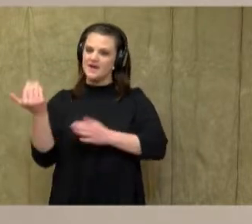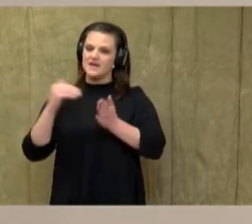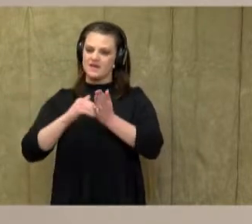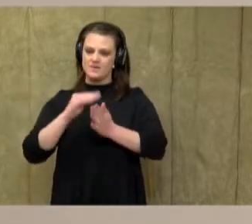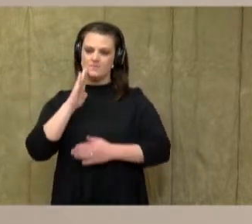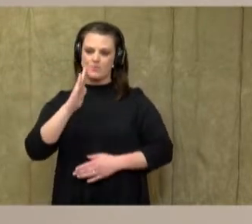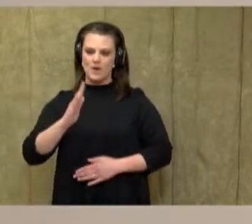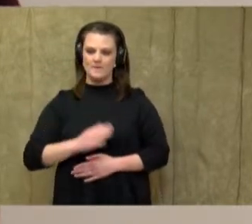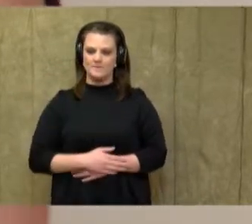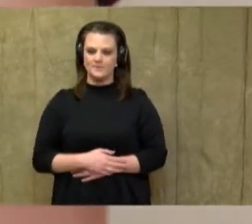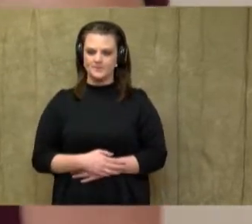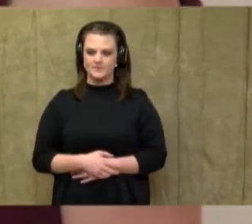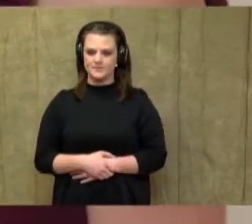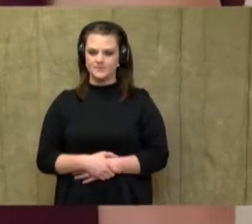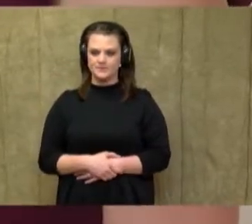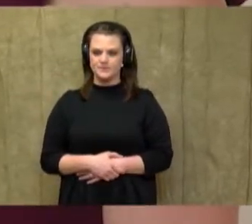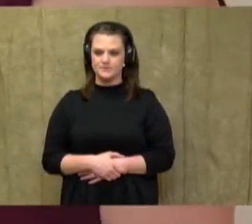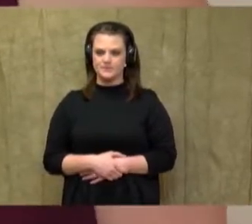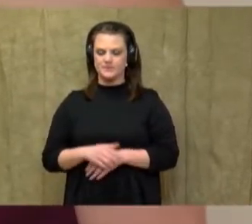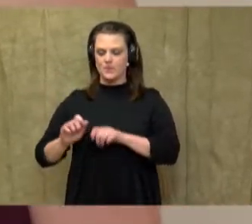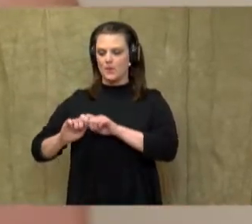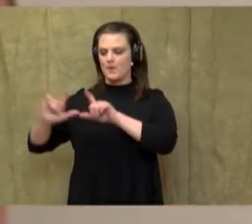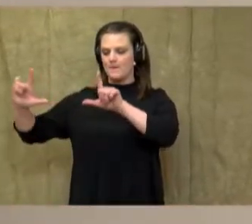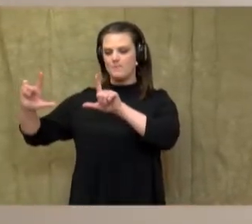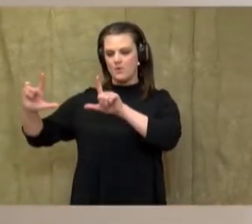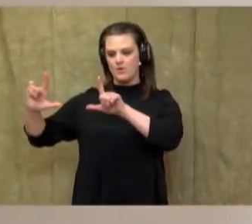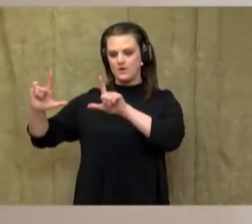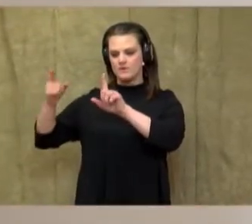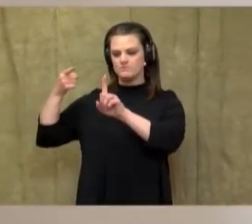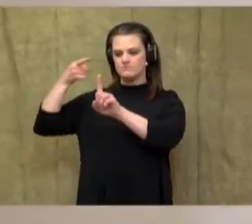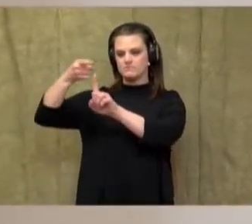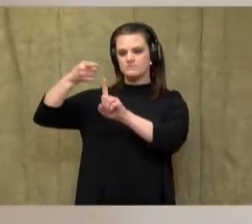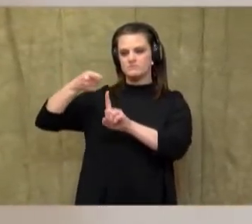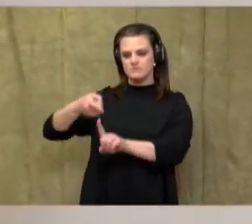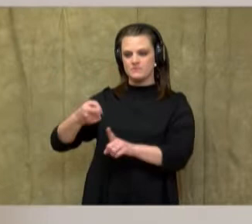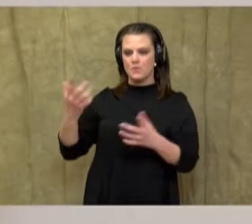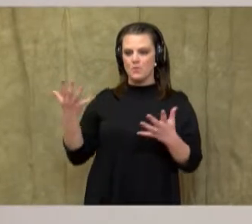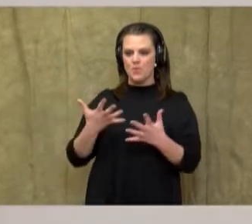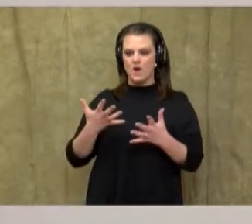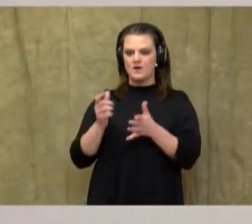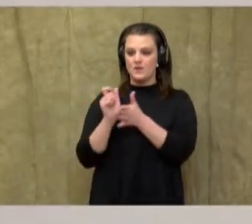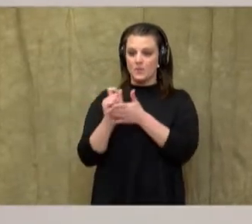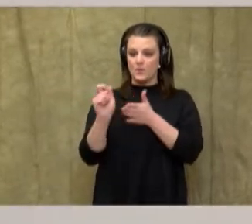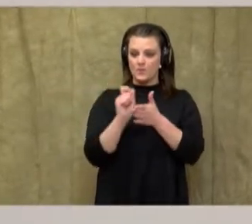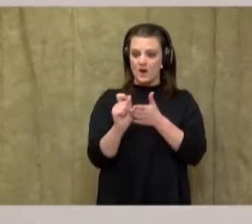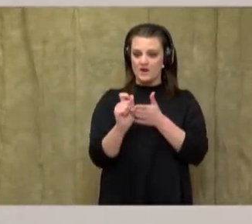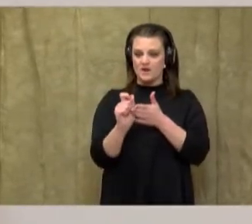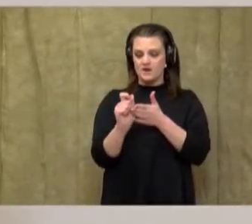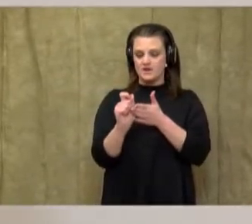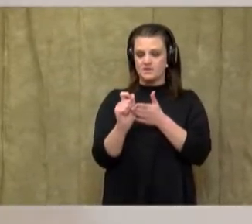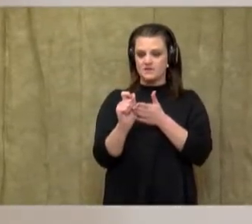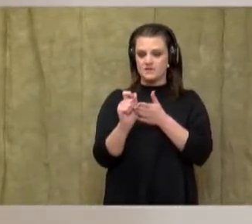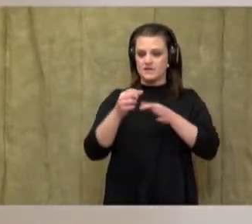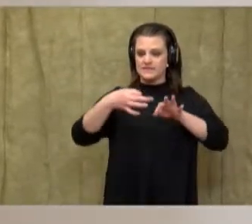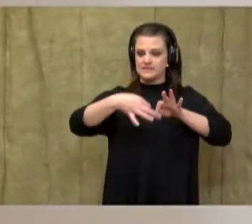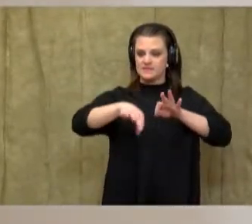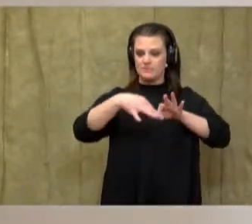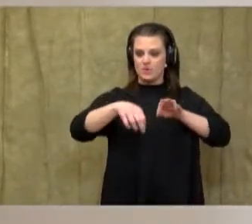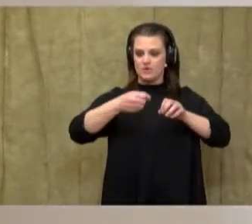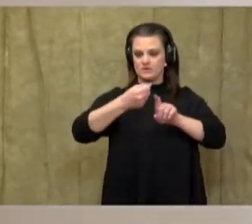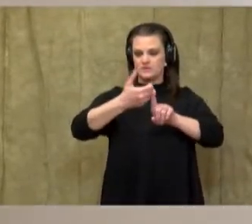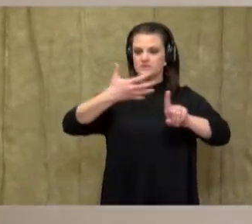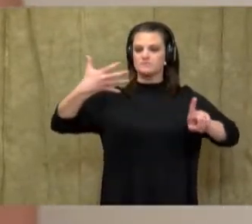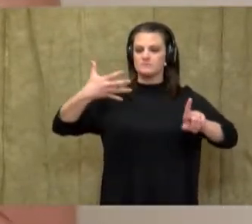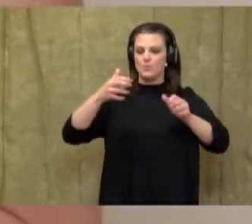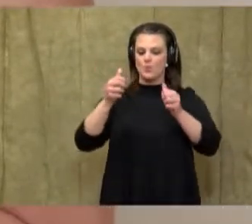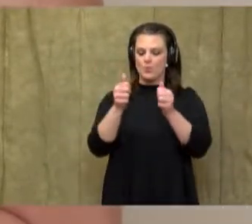look at our smartboard. Our two objectives for today is writing simple expressions that record